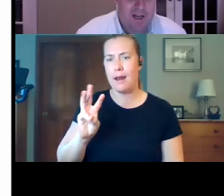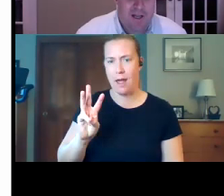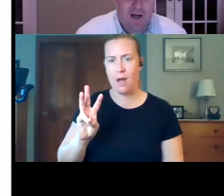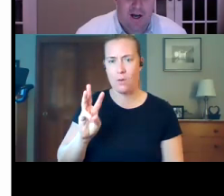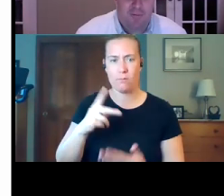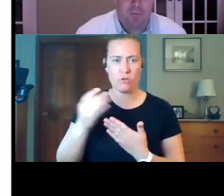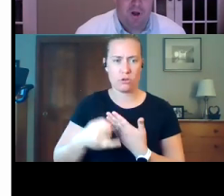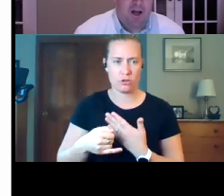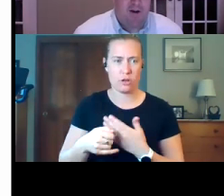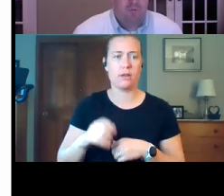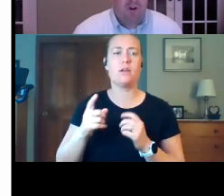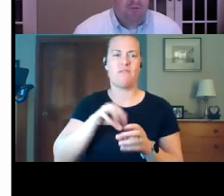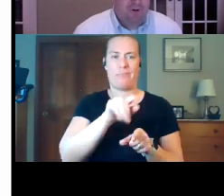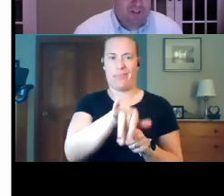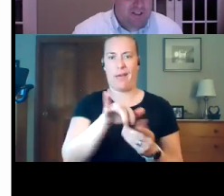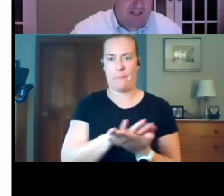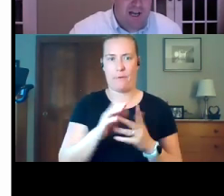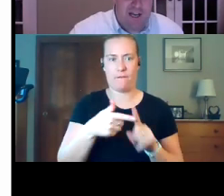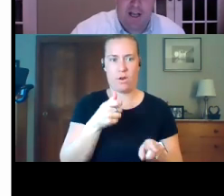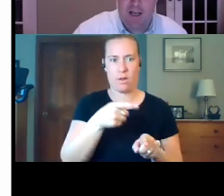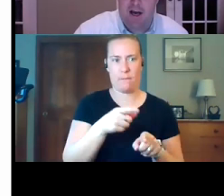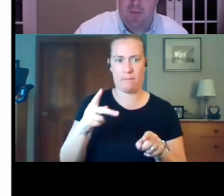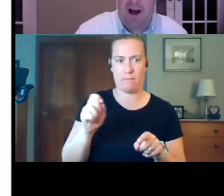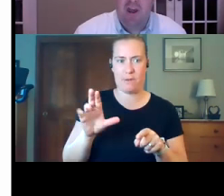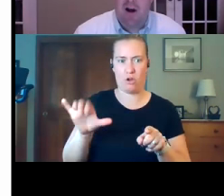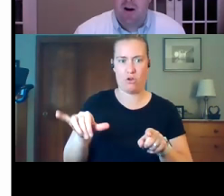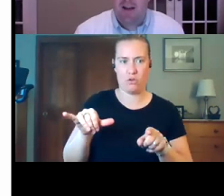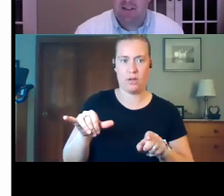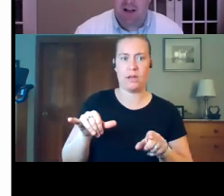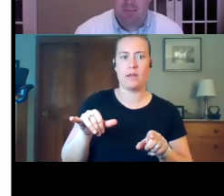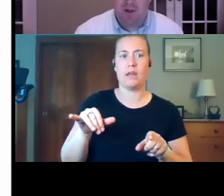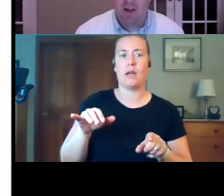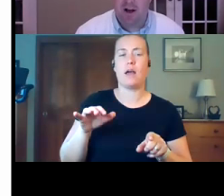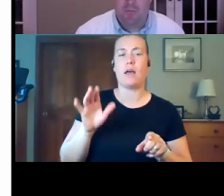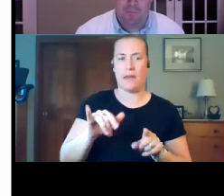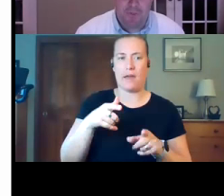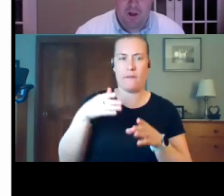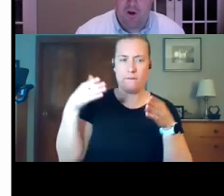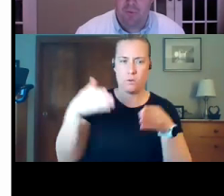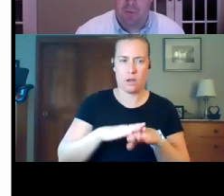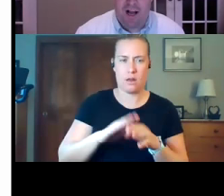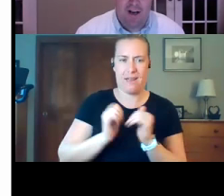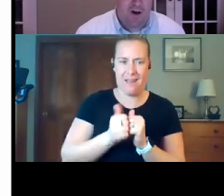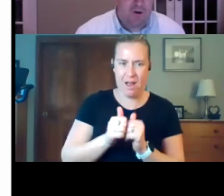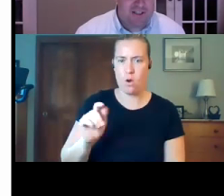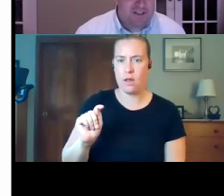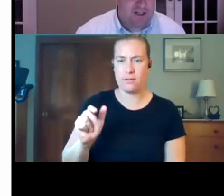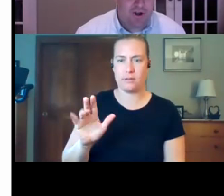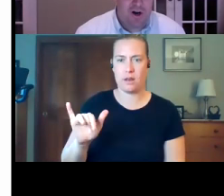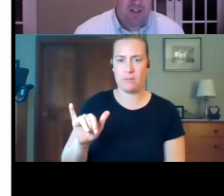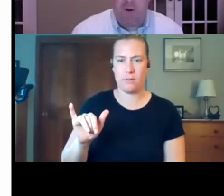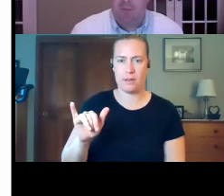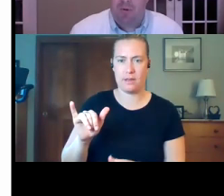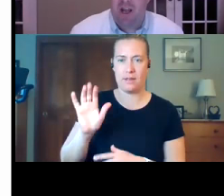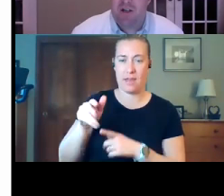Perry really focuses on how the ERIC taxonomy could be applied across